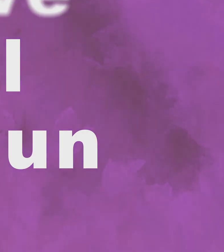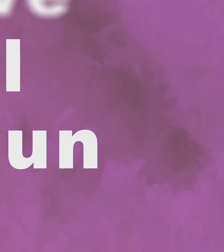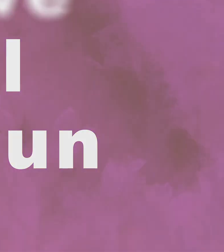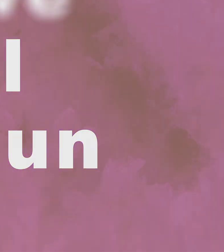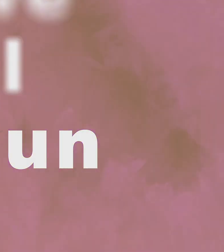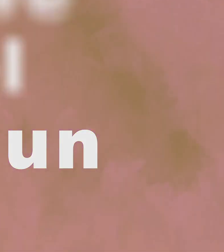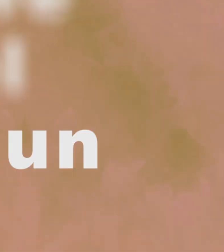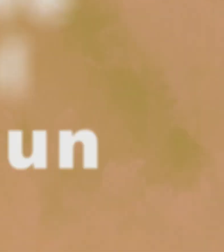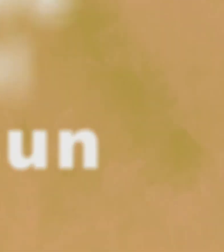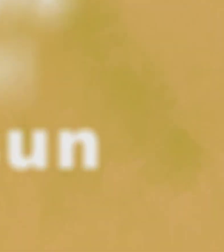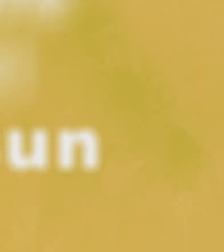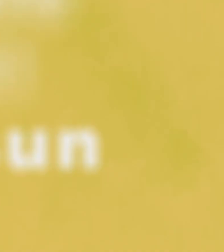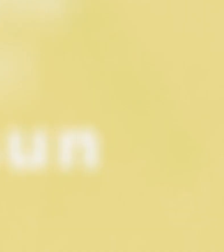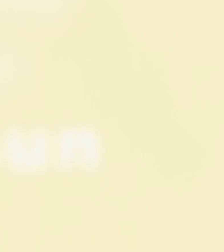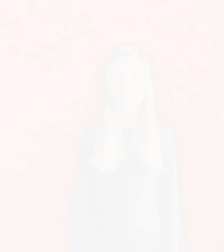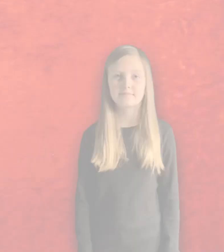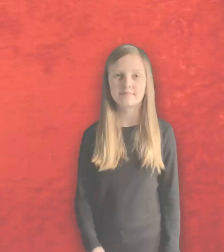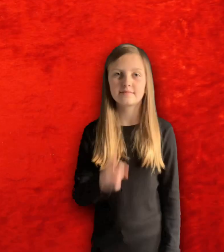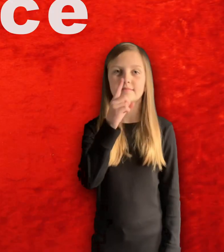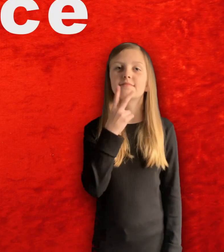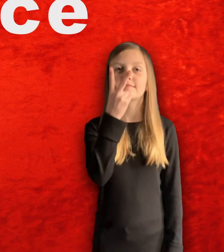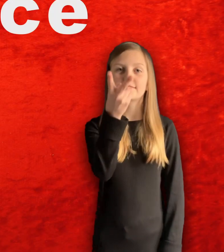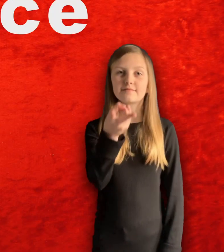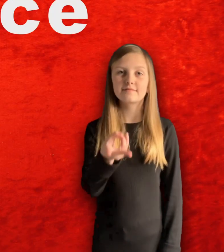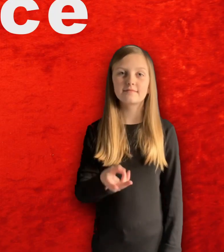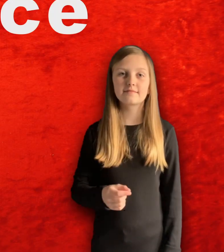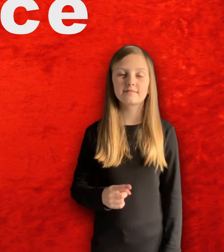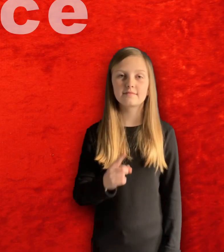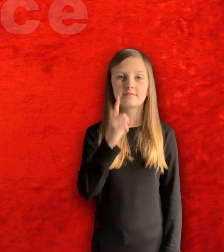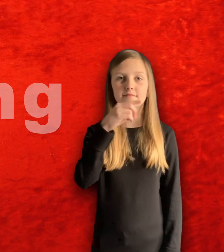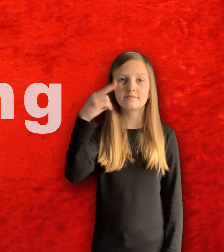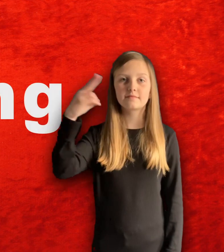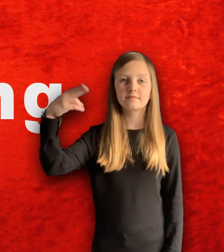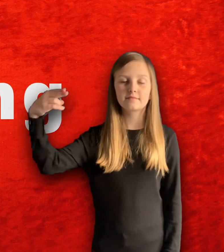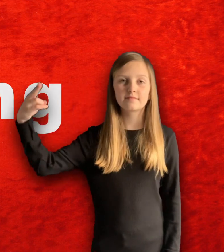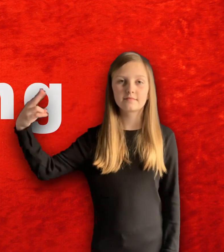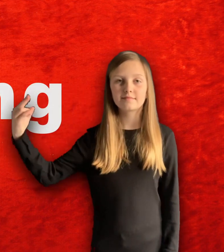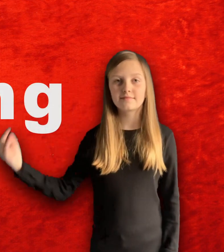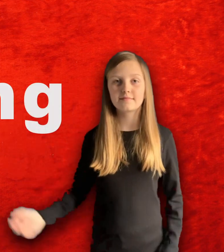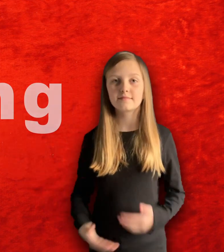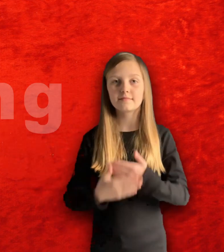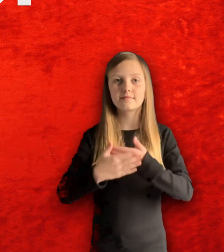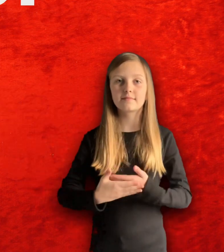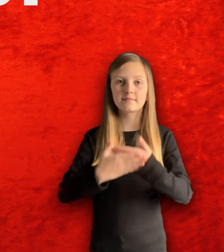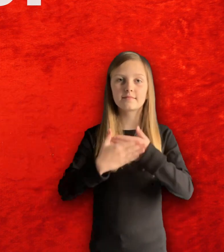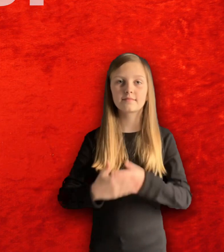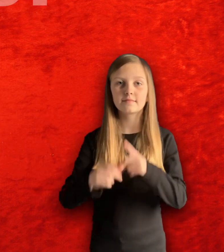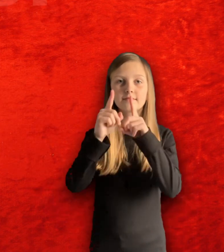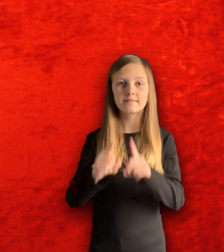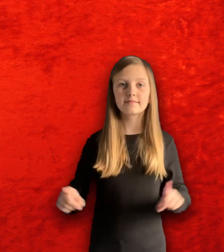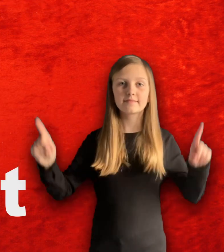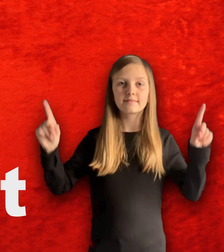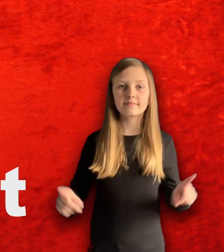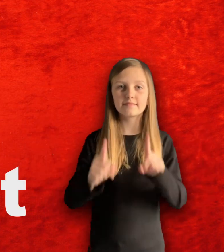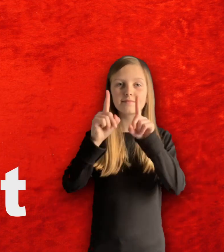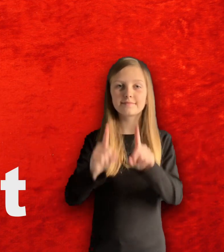the song One voice, one song, together we